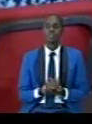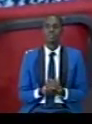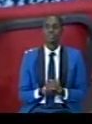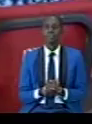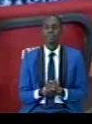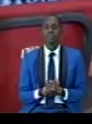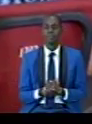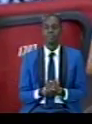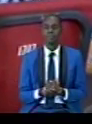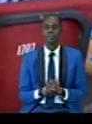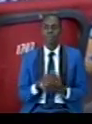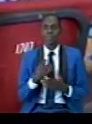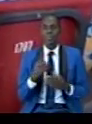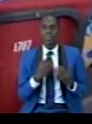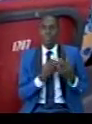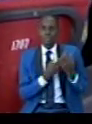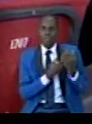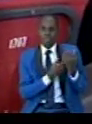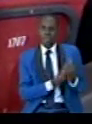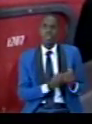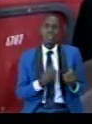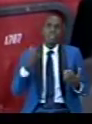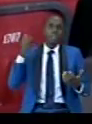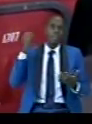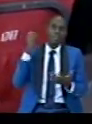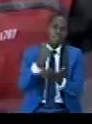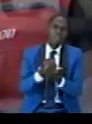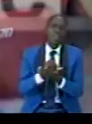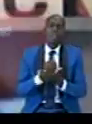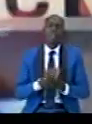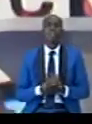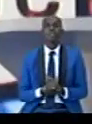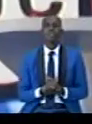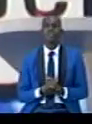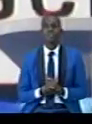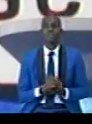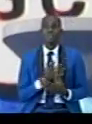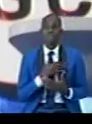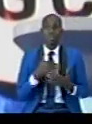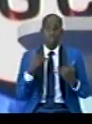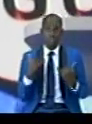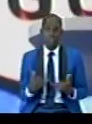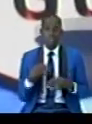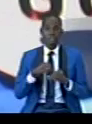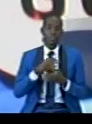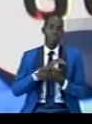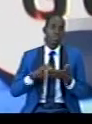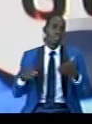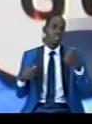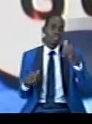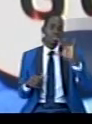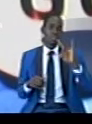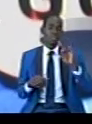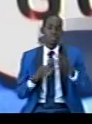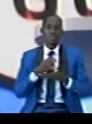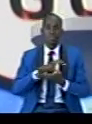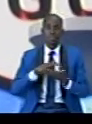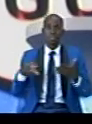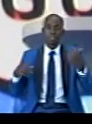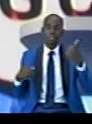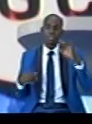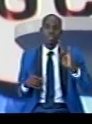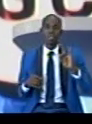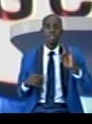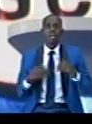Yes. A confident amen. Yes. And now in verse 18. In verse 18,